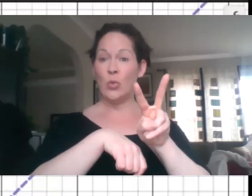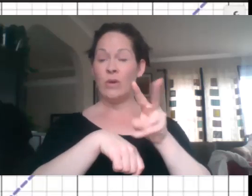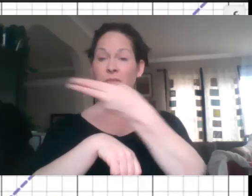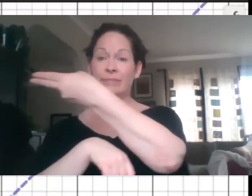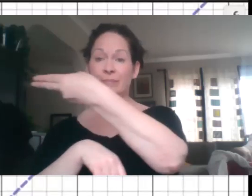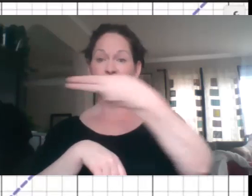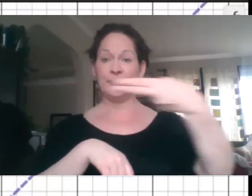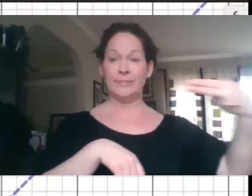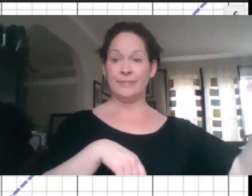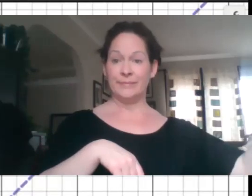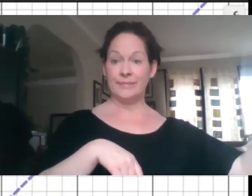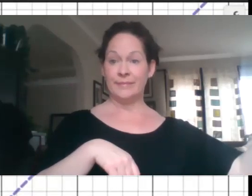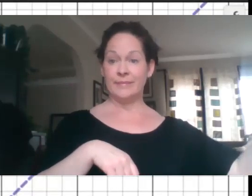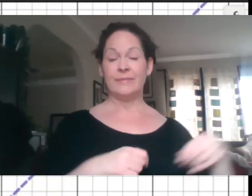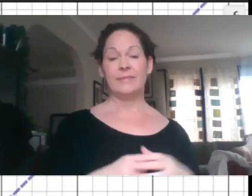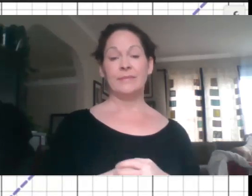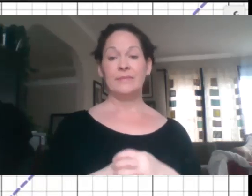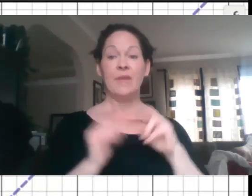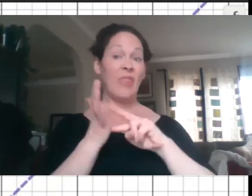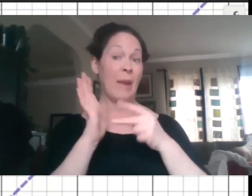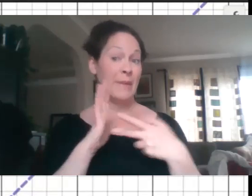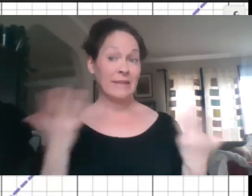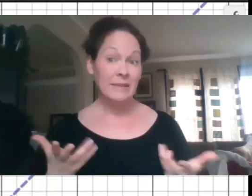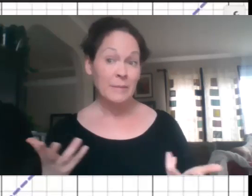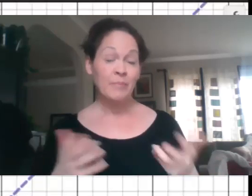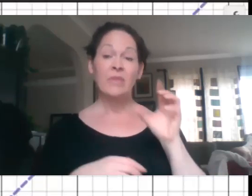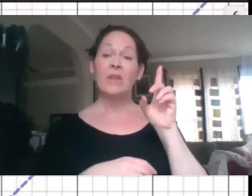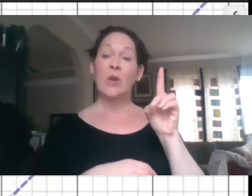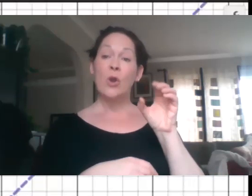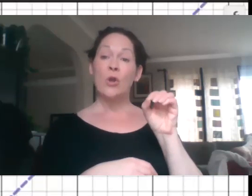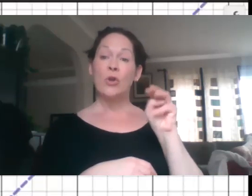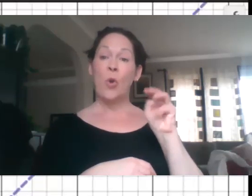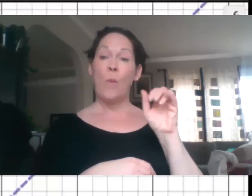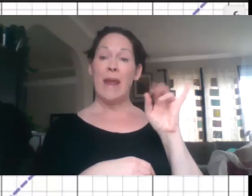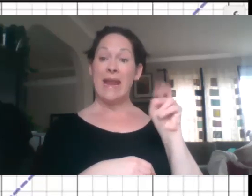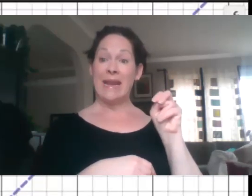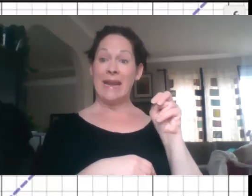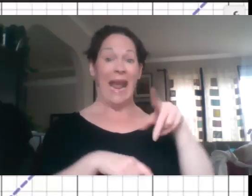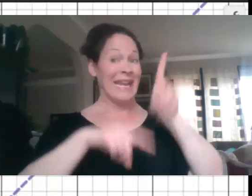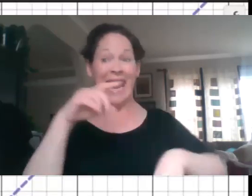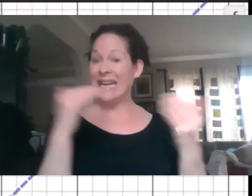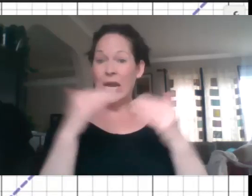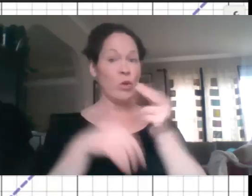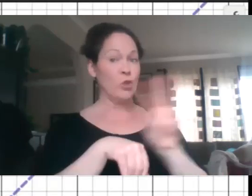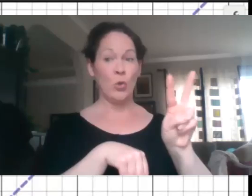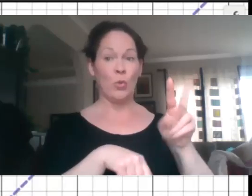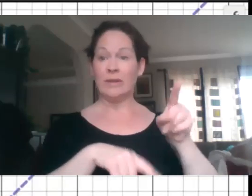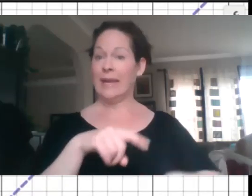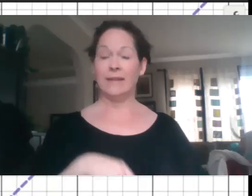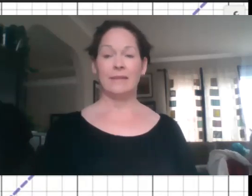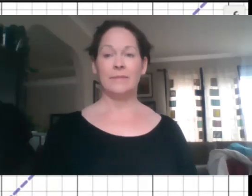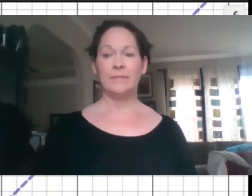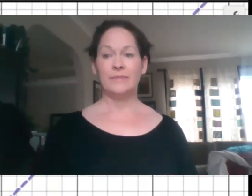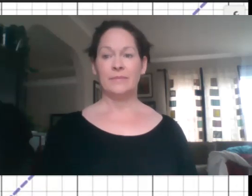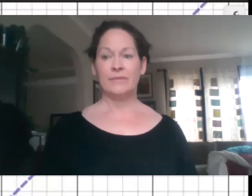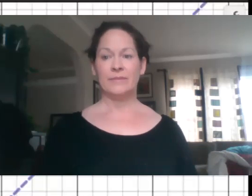means that my domain for my inverse can't equal 2, right? This horizontal asymptote, I can't have a value